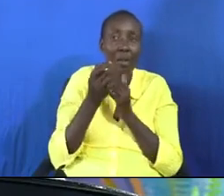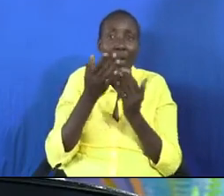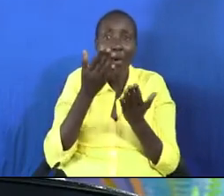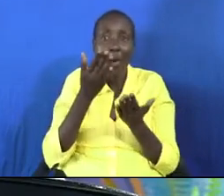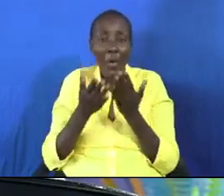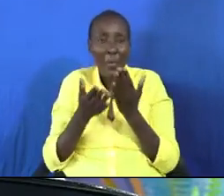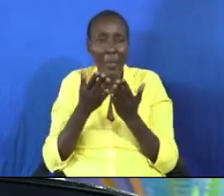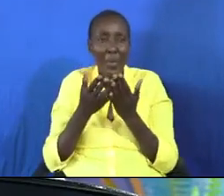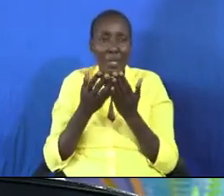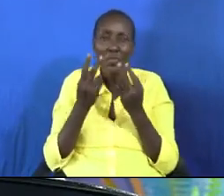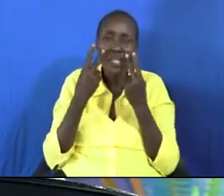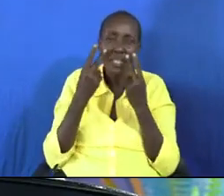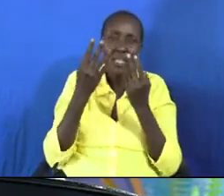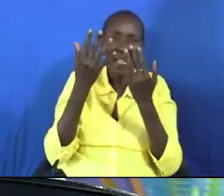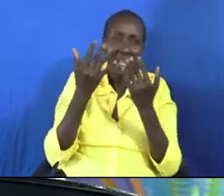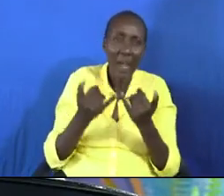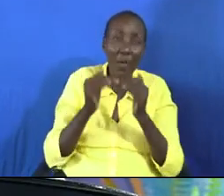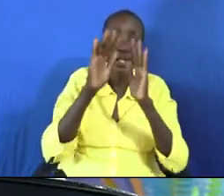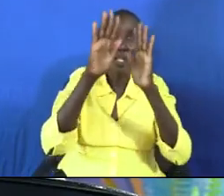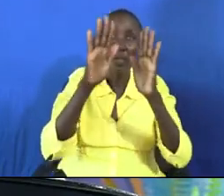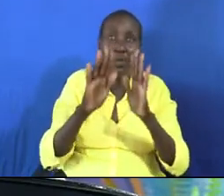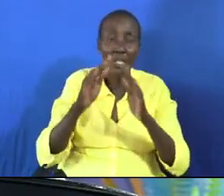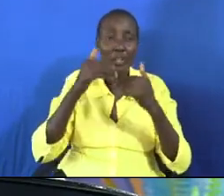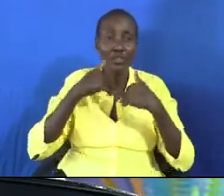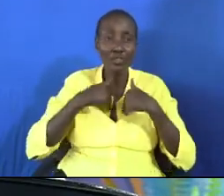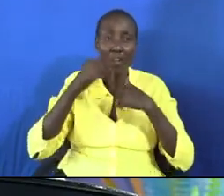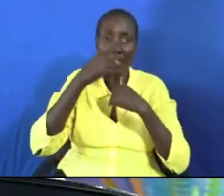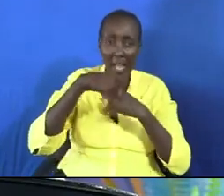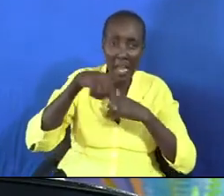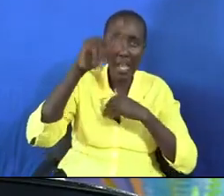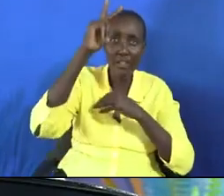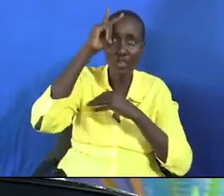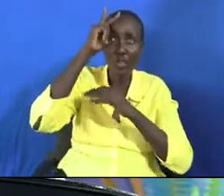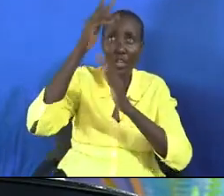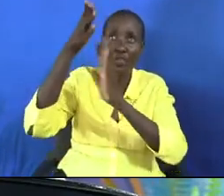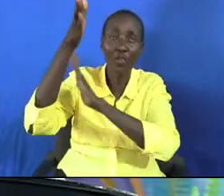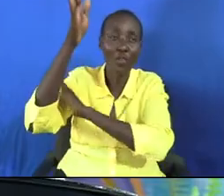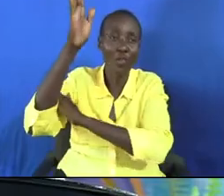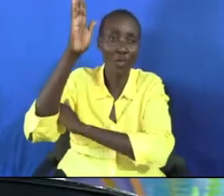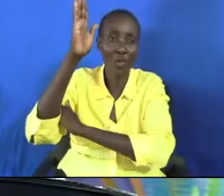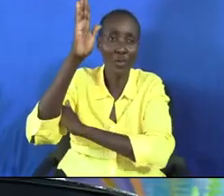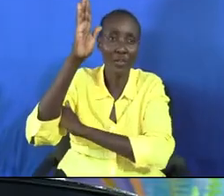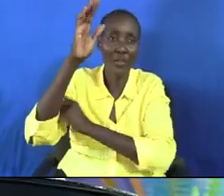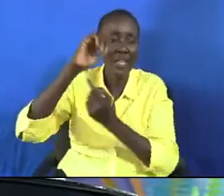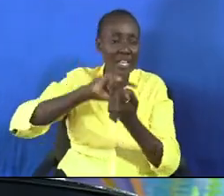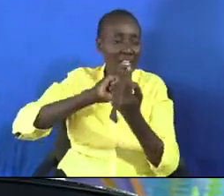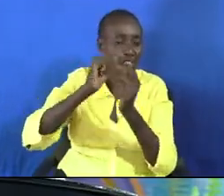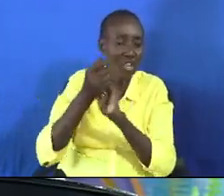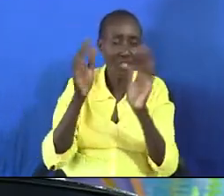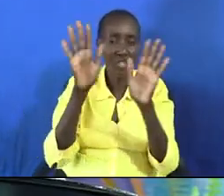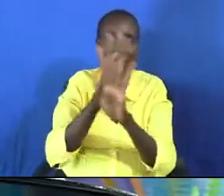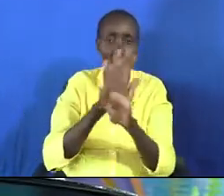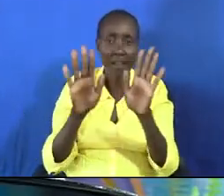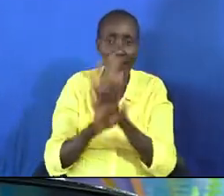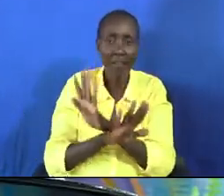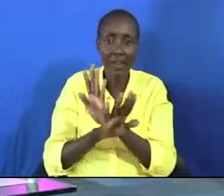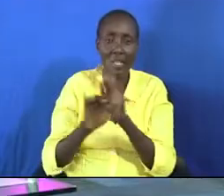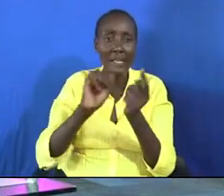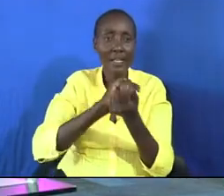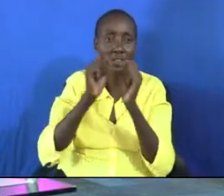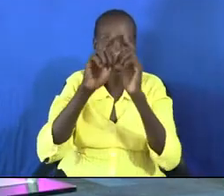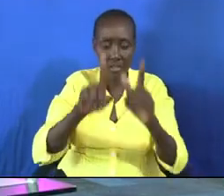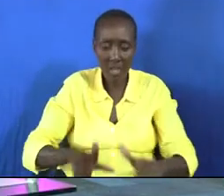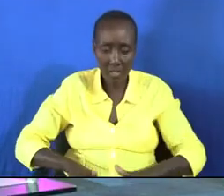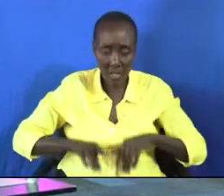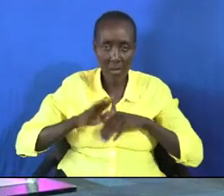Can you really see now how important to have the right knowledge of God? It changes everything. It changes your